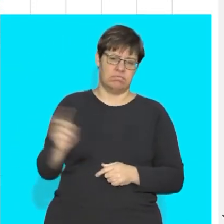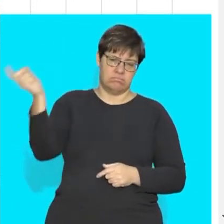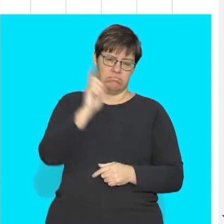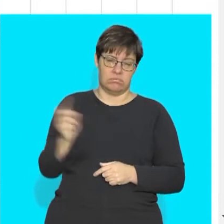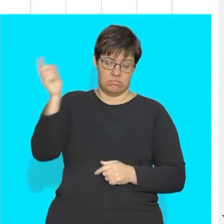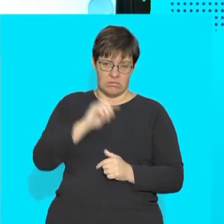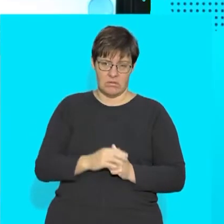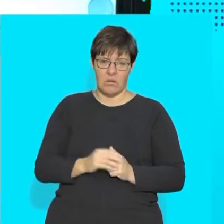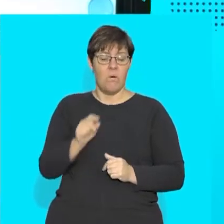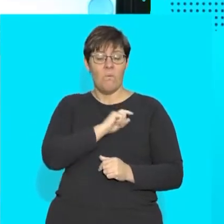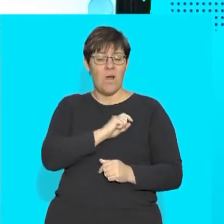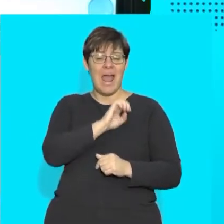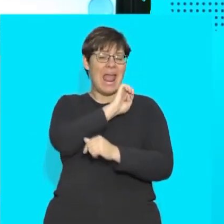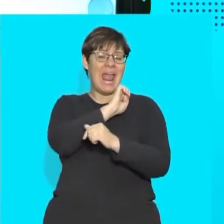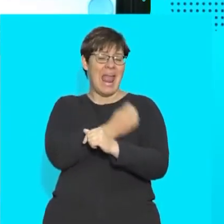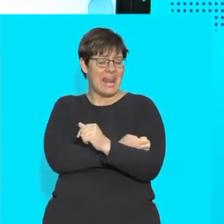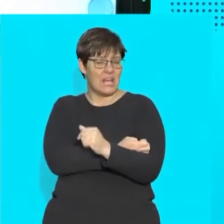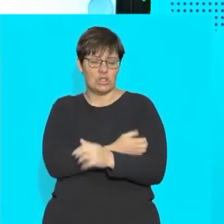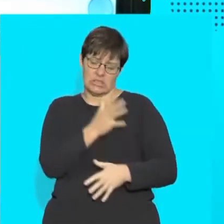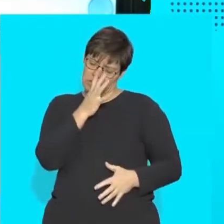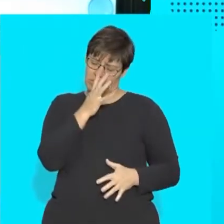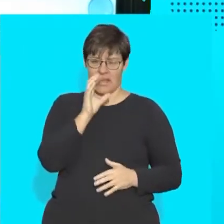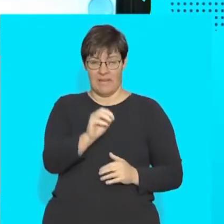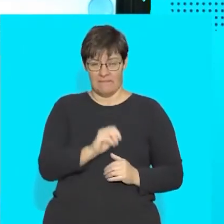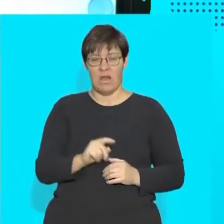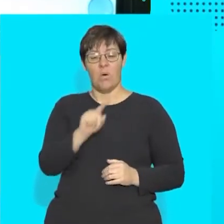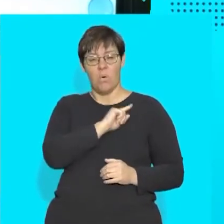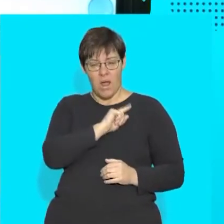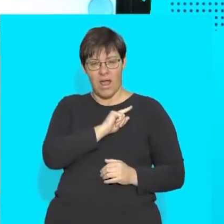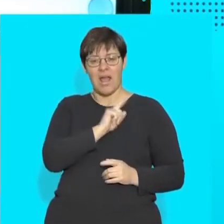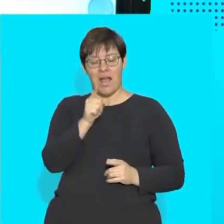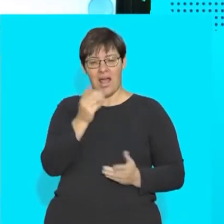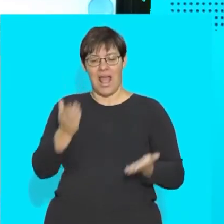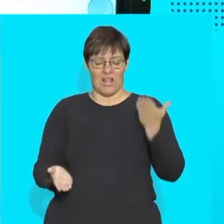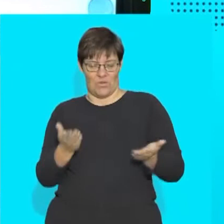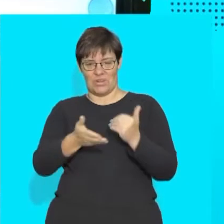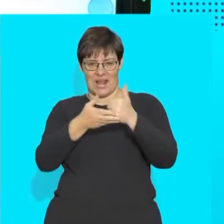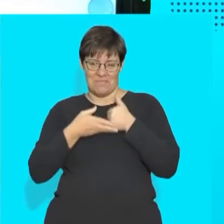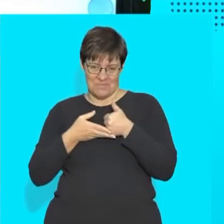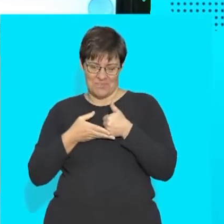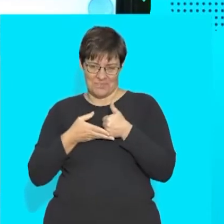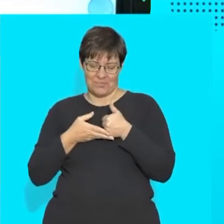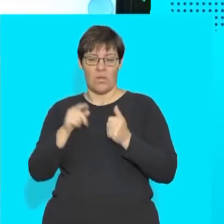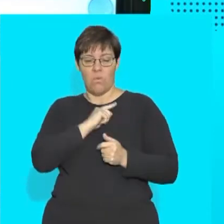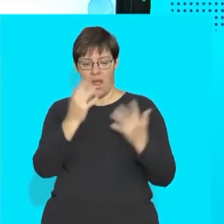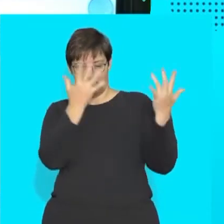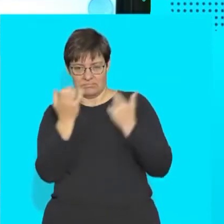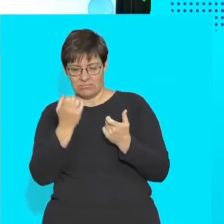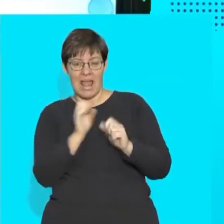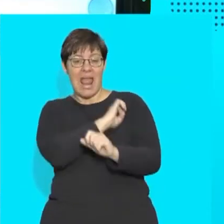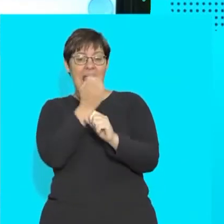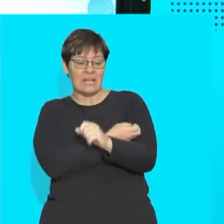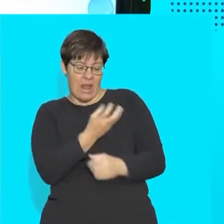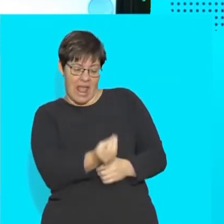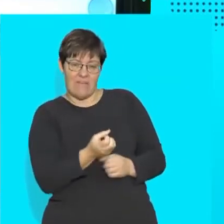faster. They've got a lot of extra energy, which is how the photoelectric equation helps us, because we can calculate how